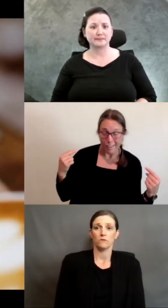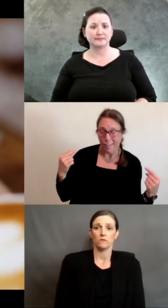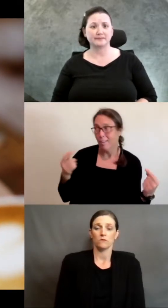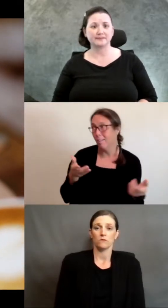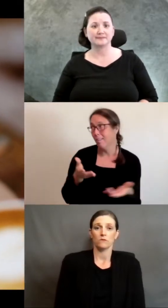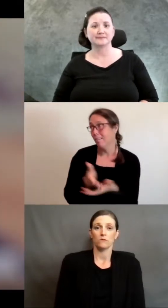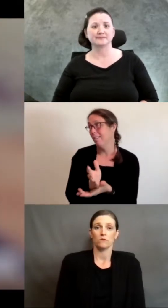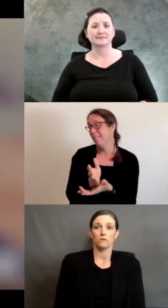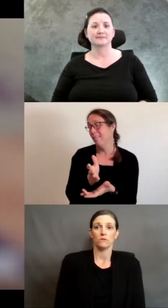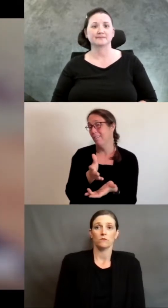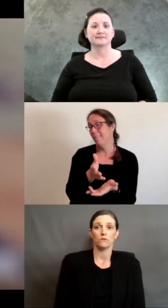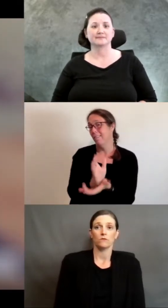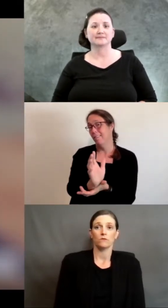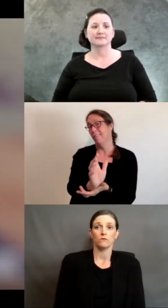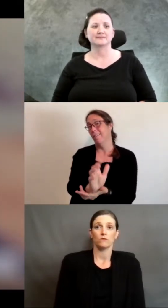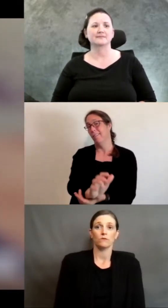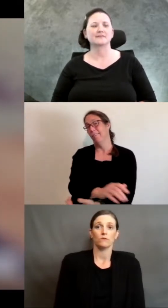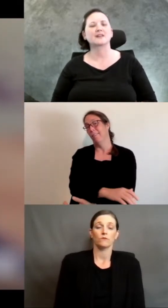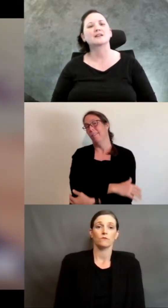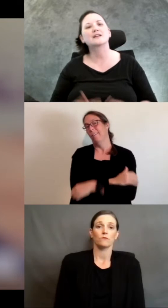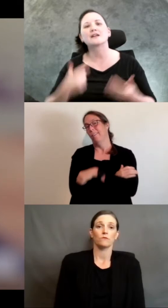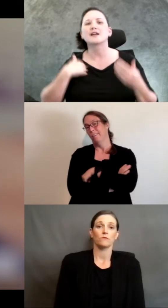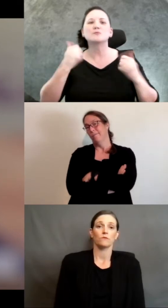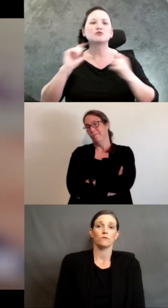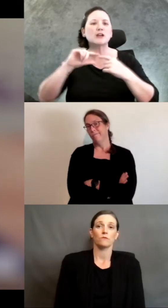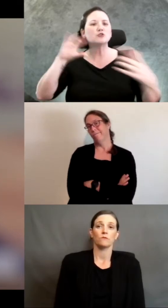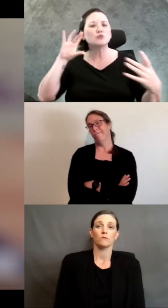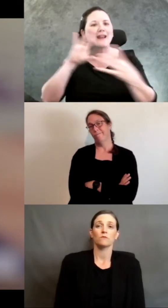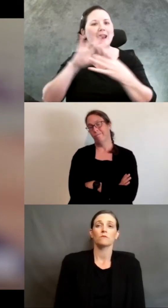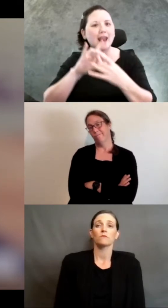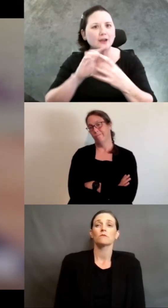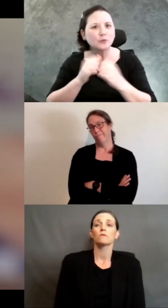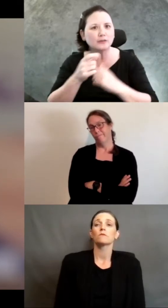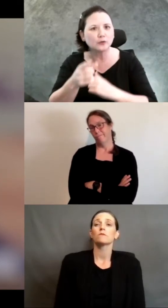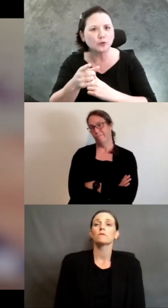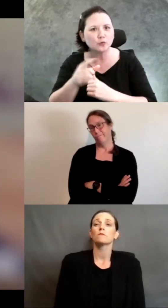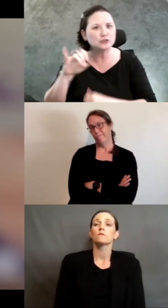Okay. I'm trying to connect with you, Jessica.